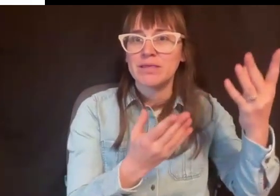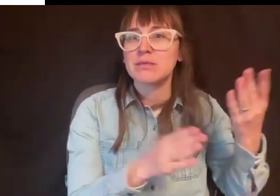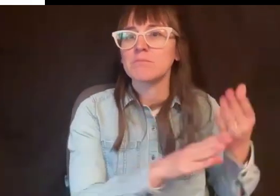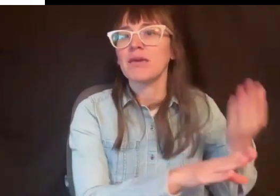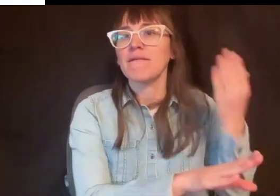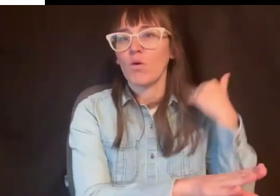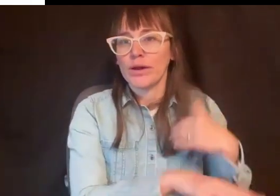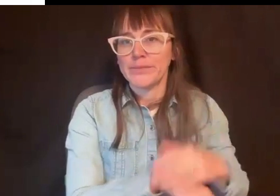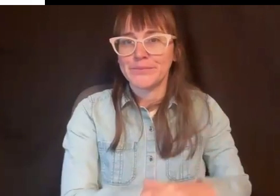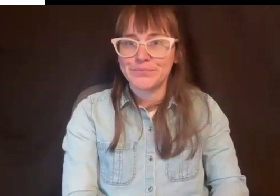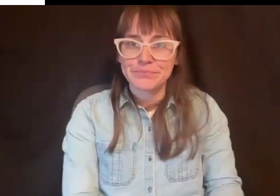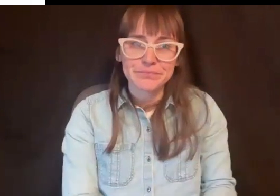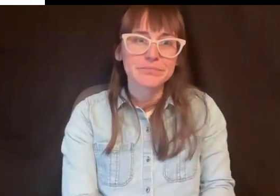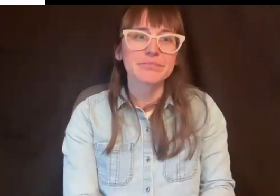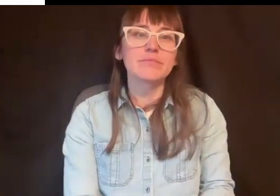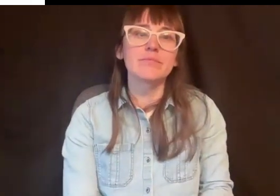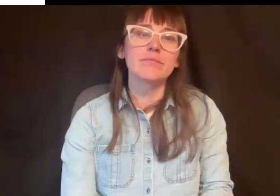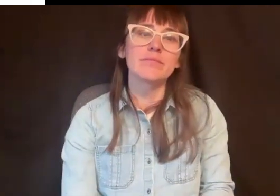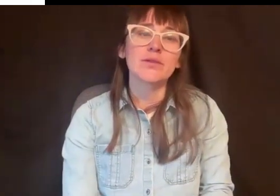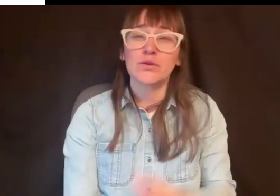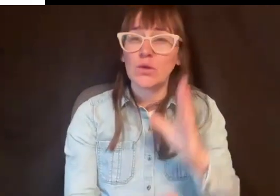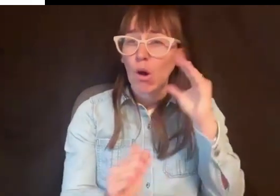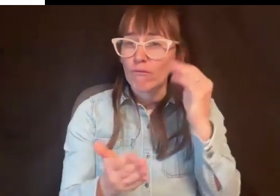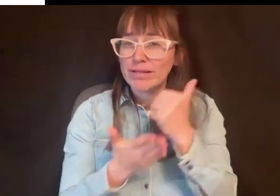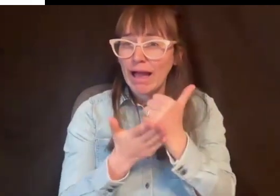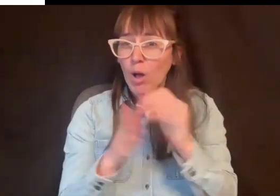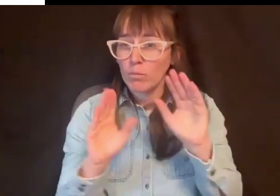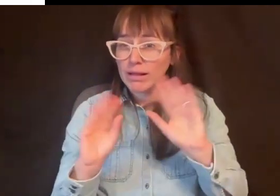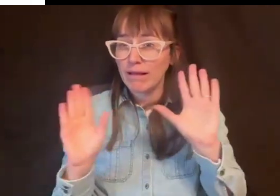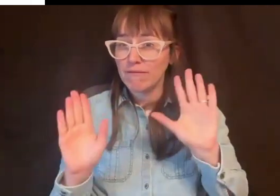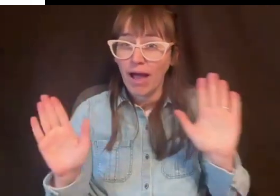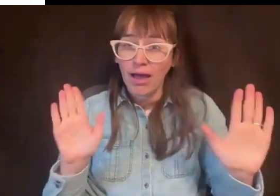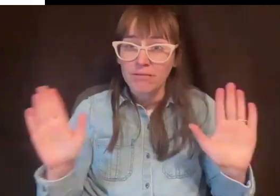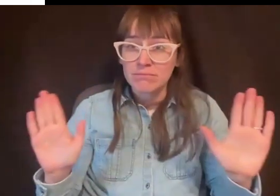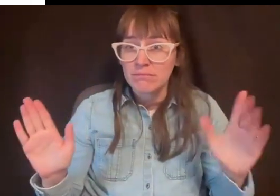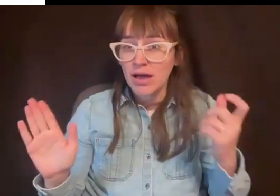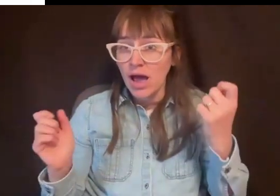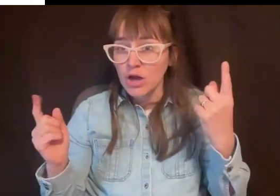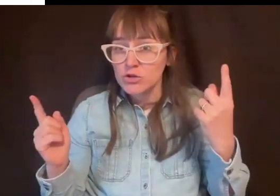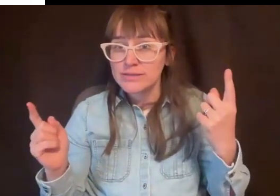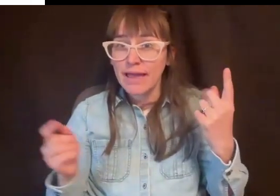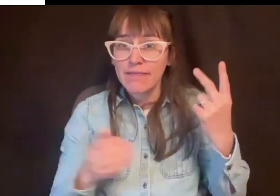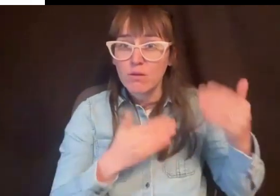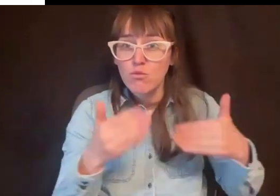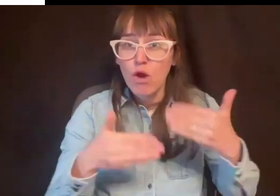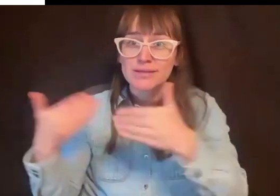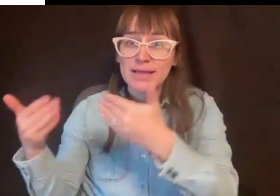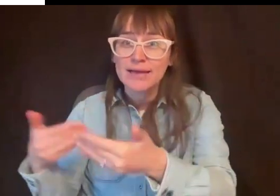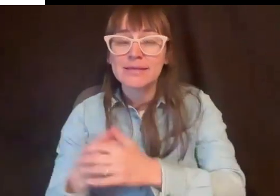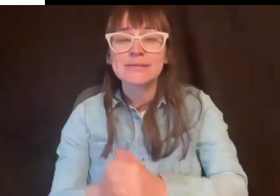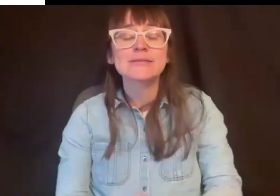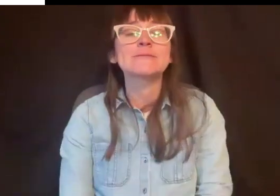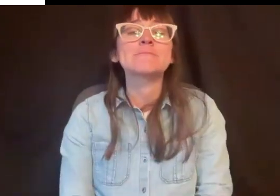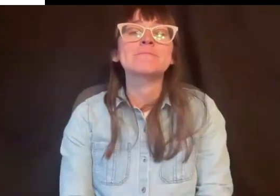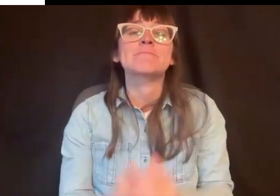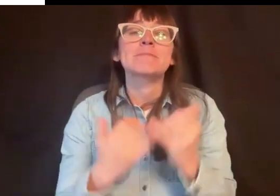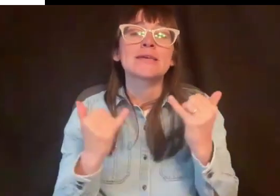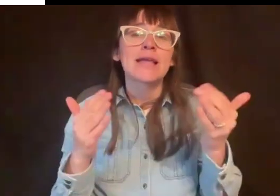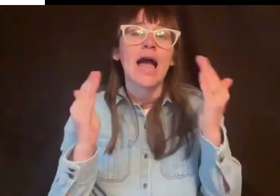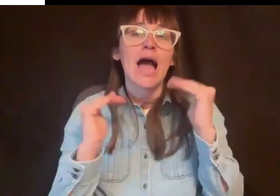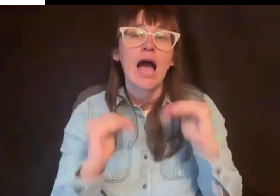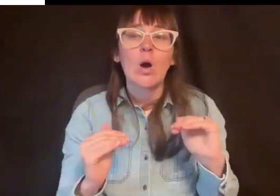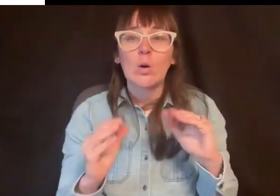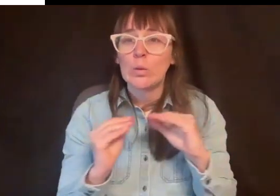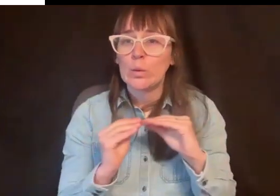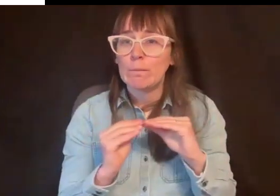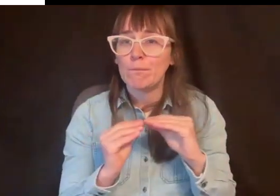Hopefully that's helpful to you in understanding the two processes. We're going to go to the next slide and talk more about the meat of this guidance, which